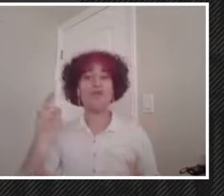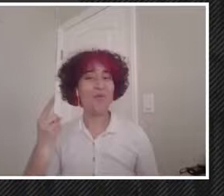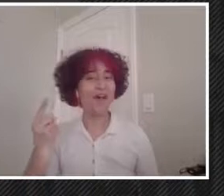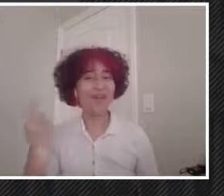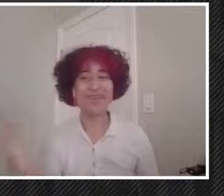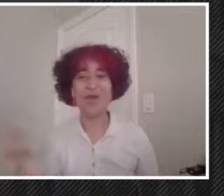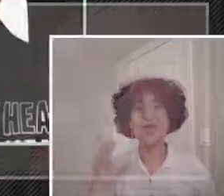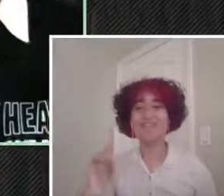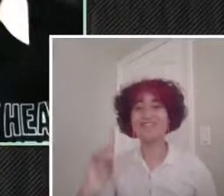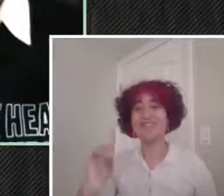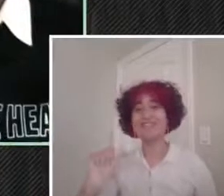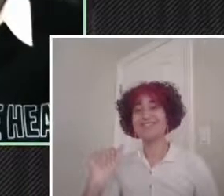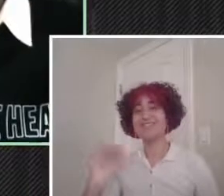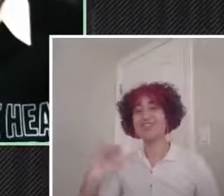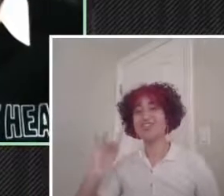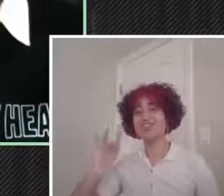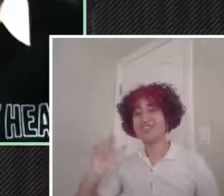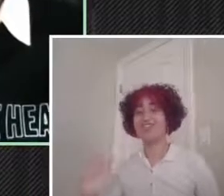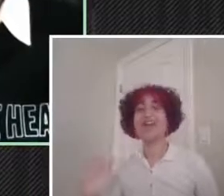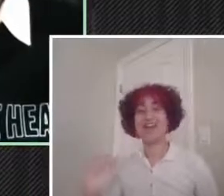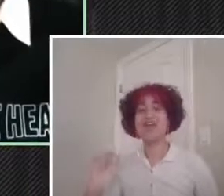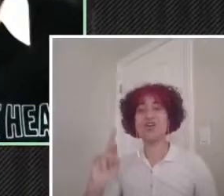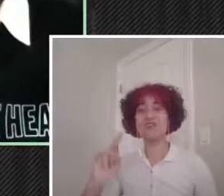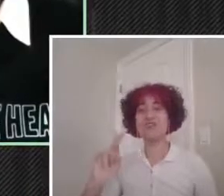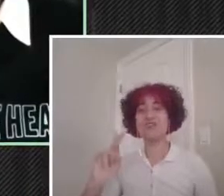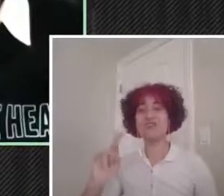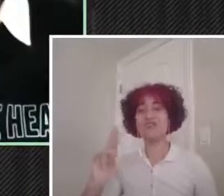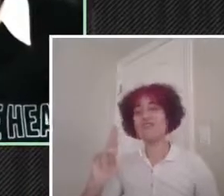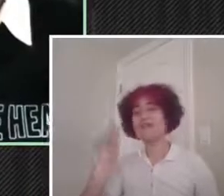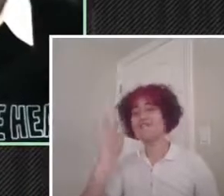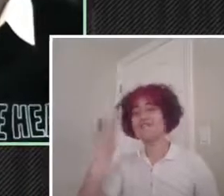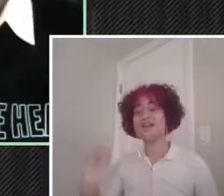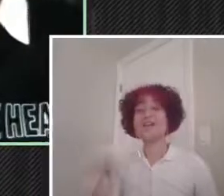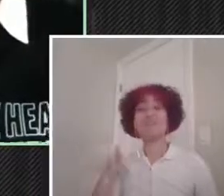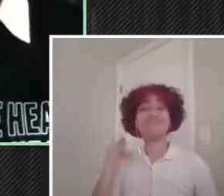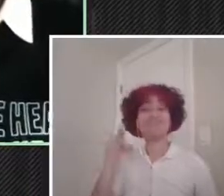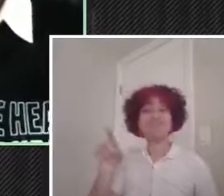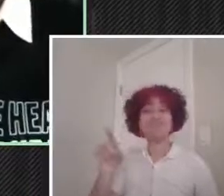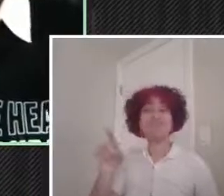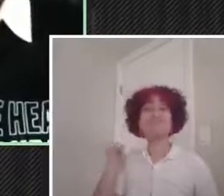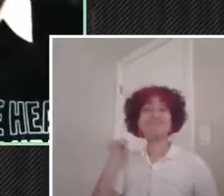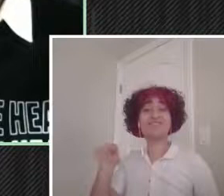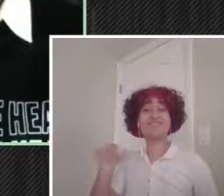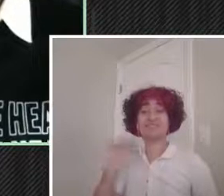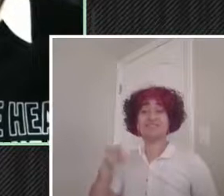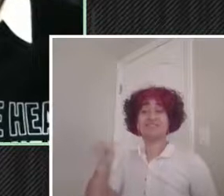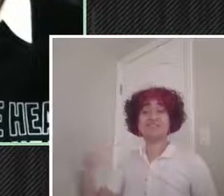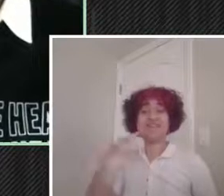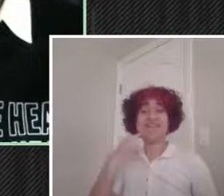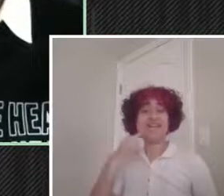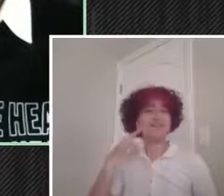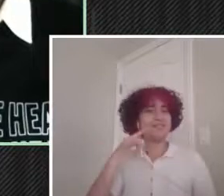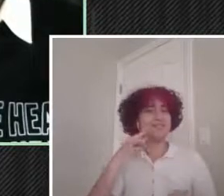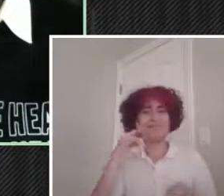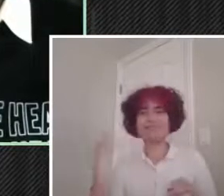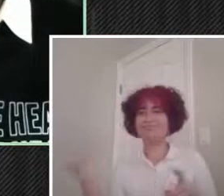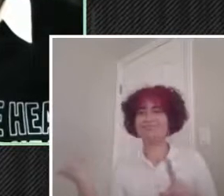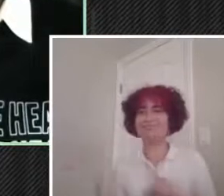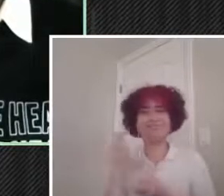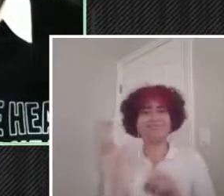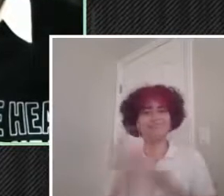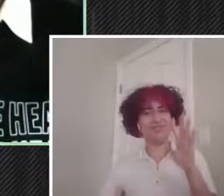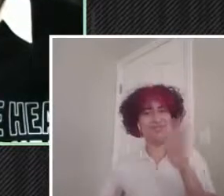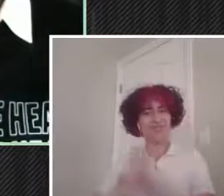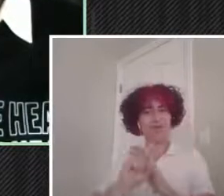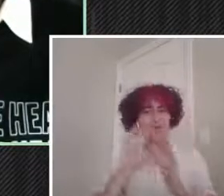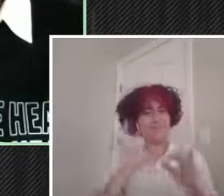Ruffin. Dashika has been at the forefront of some of our nation's most historic and consequential political campaigns.